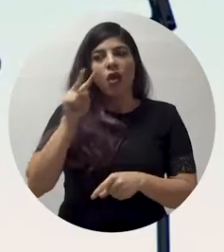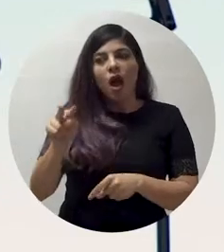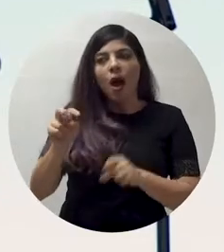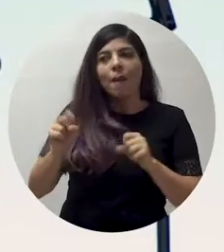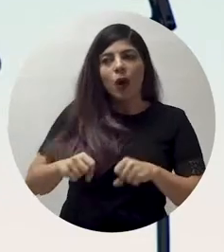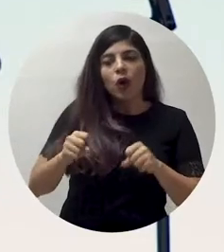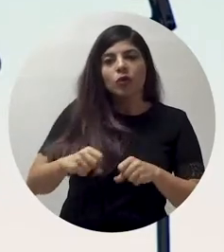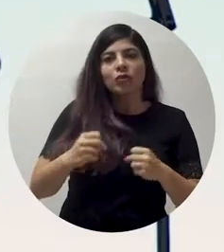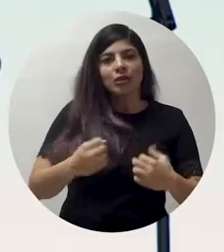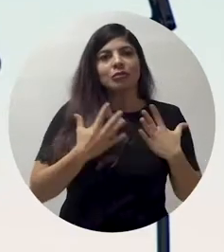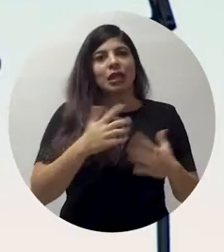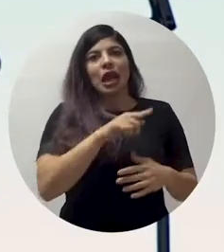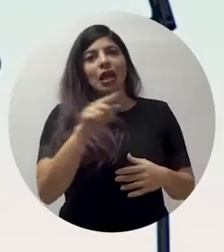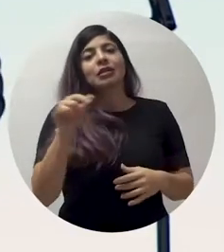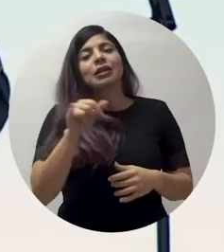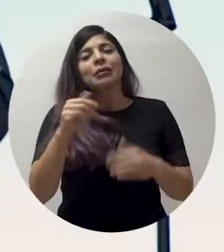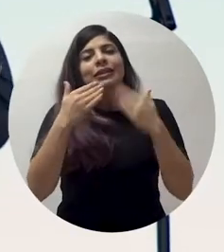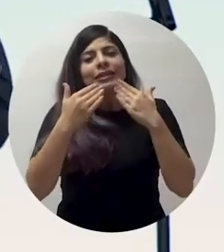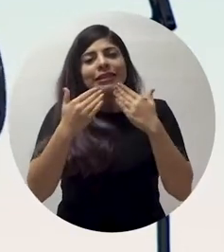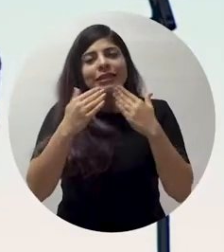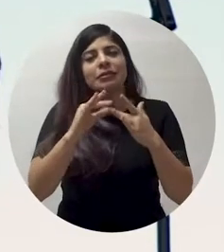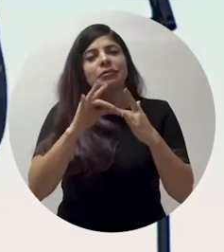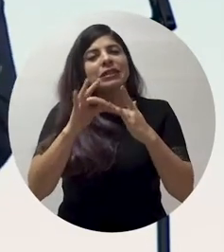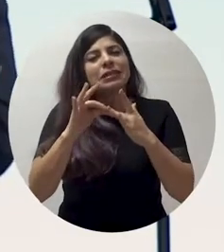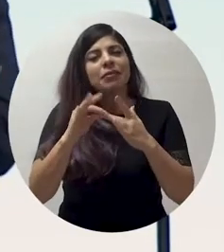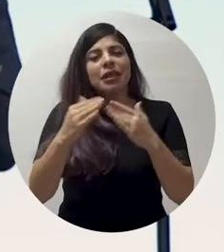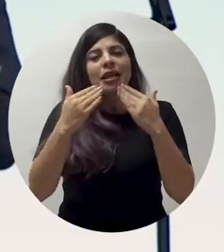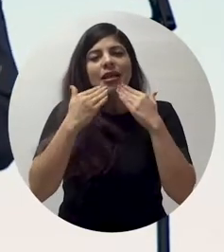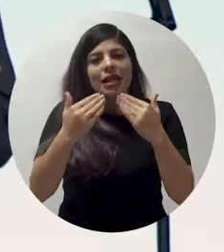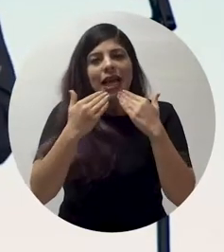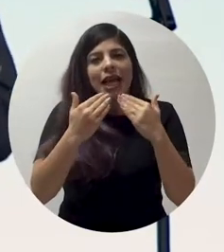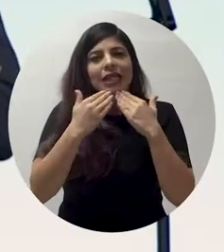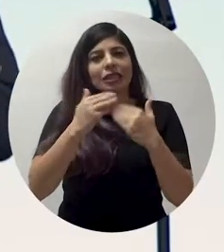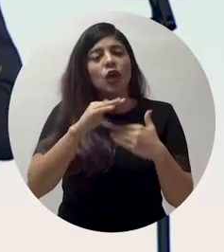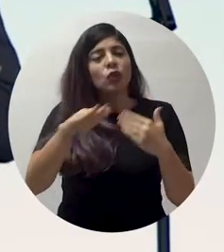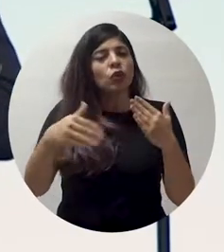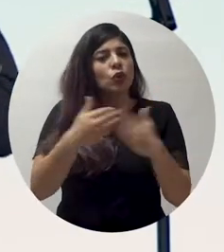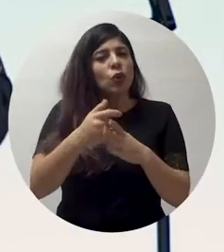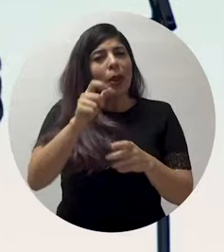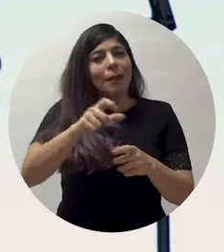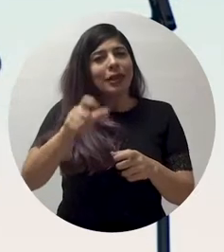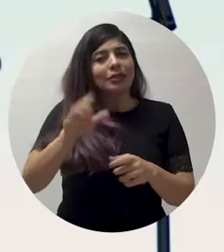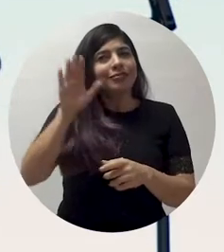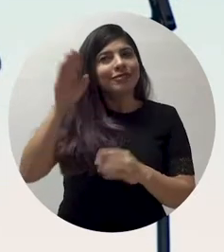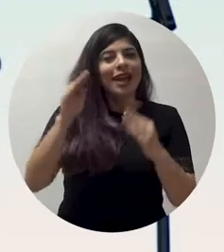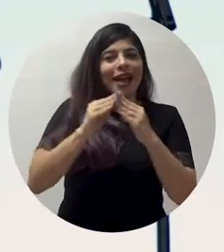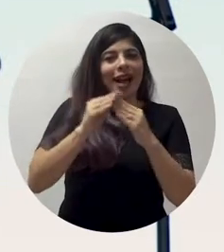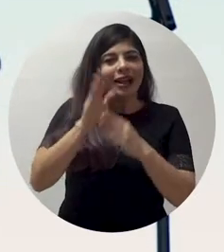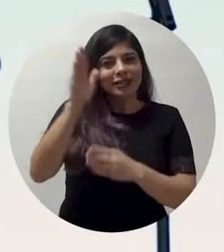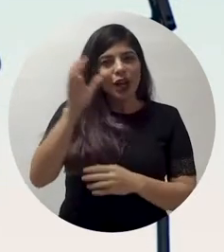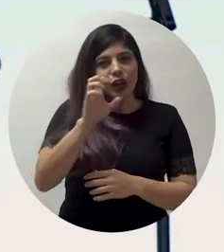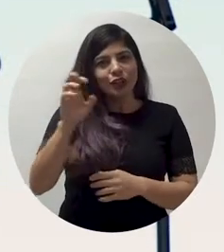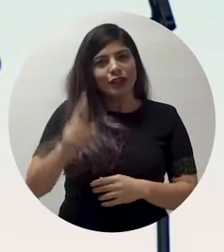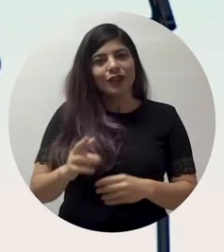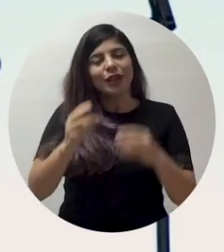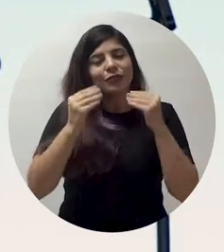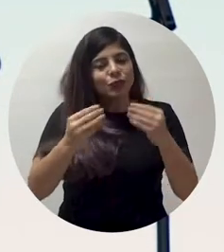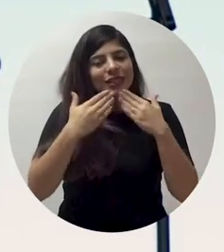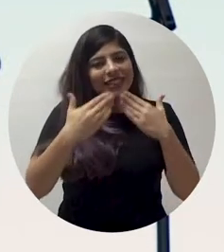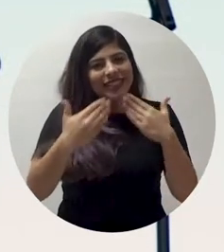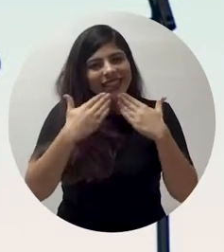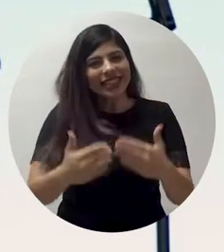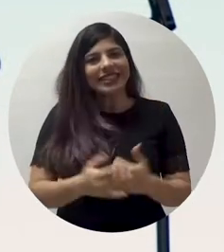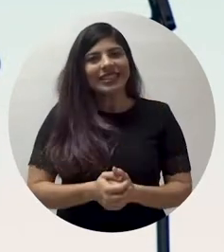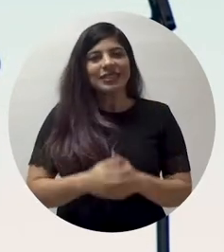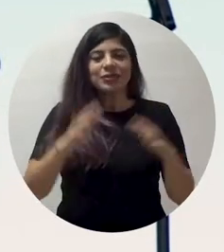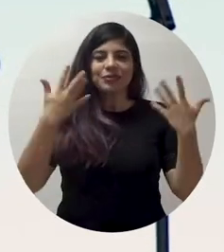possible. Again, thank you all, but particularly and especially, thank you to everyone back home in Costa Rica. Thank you very